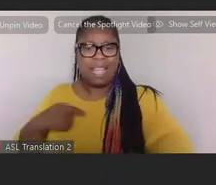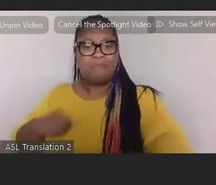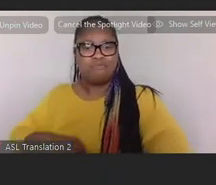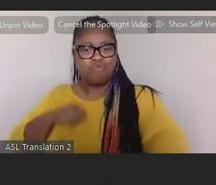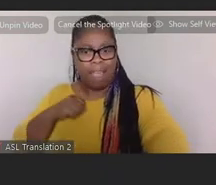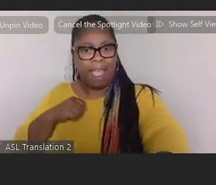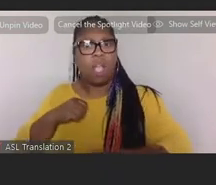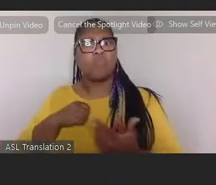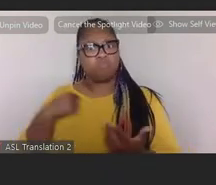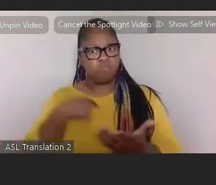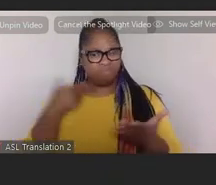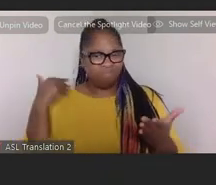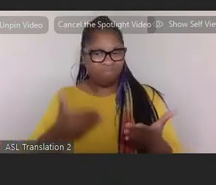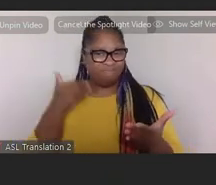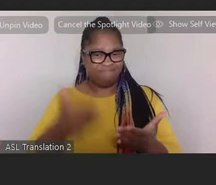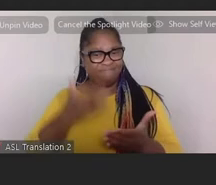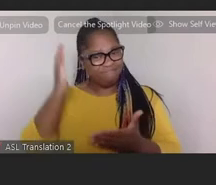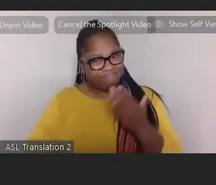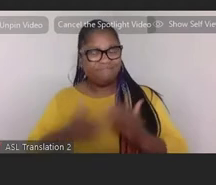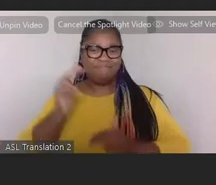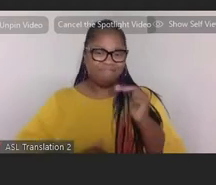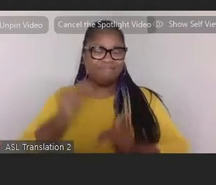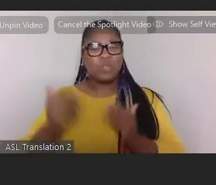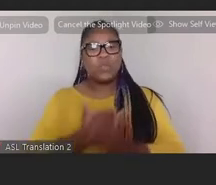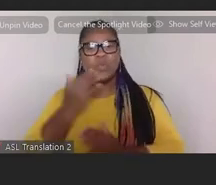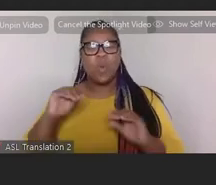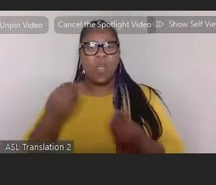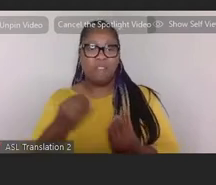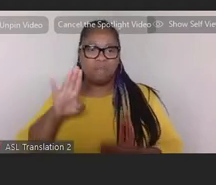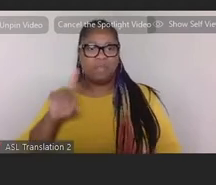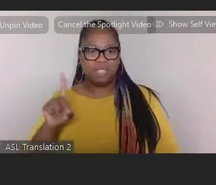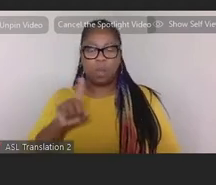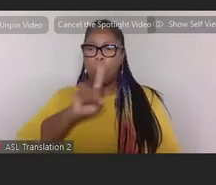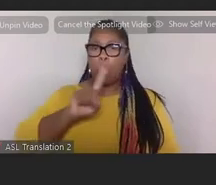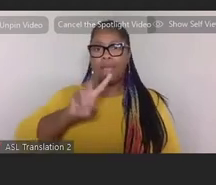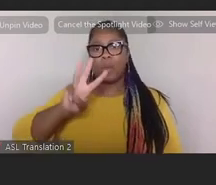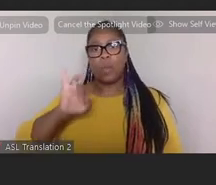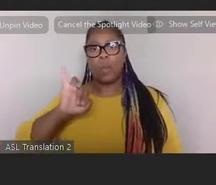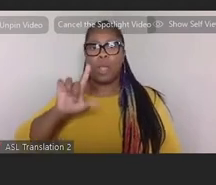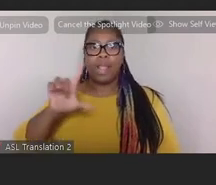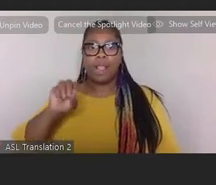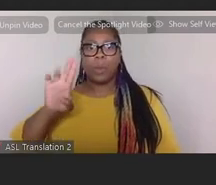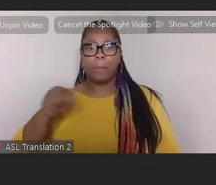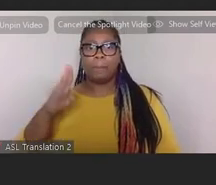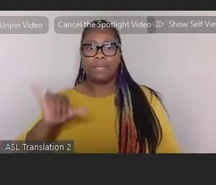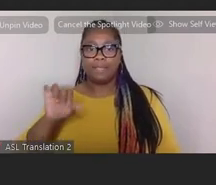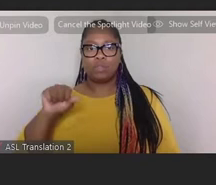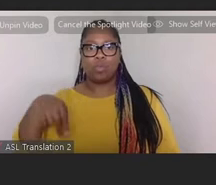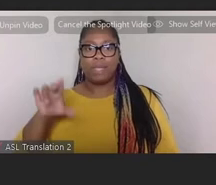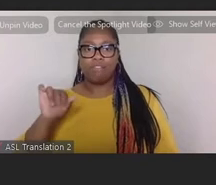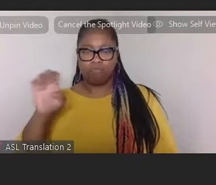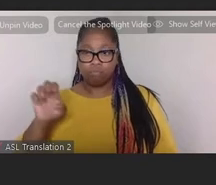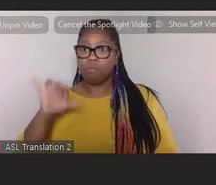the completion of our new office building in downtown Brooklyn, known as One Willoughby Square. This project was a collaboration